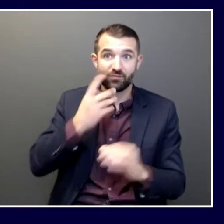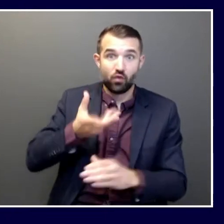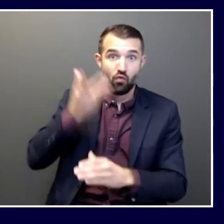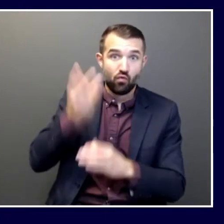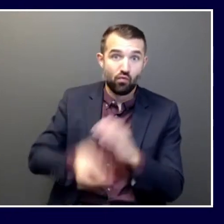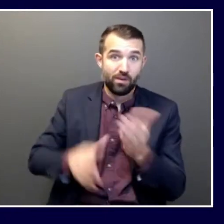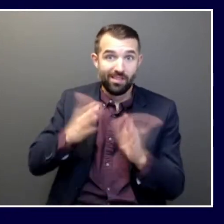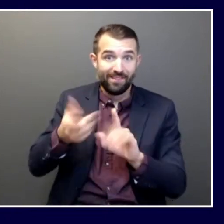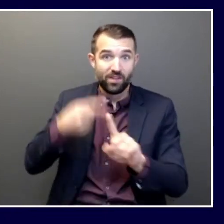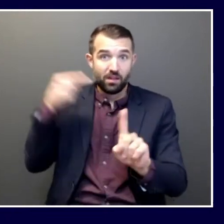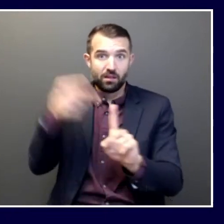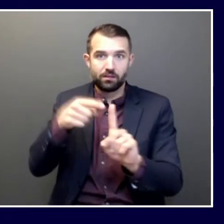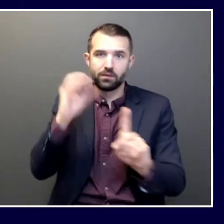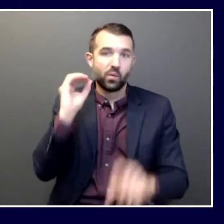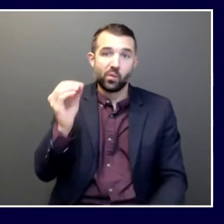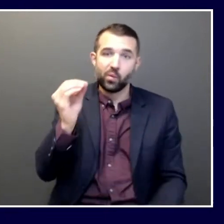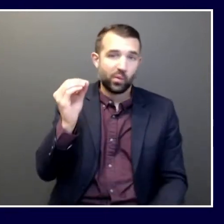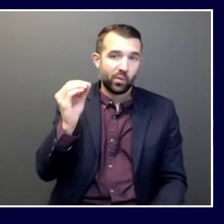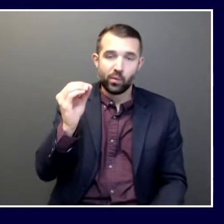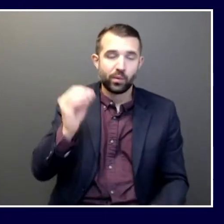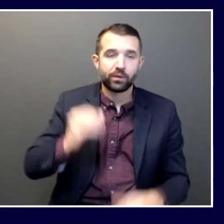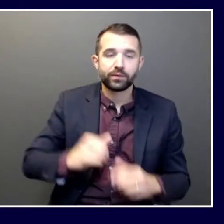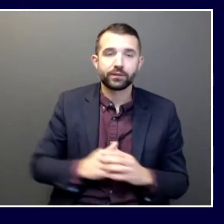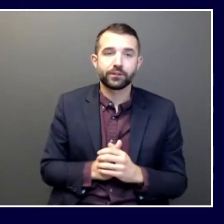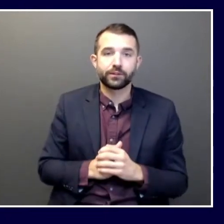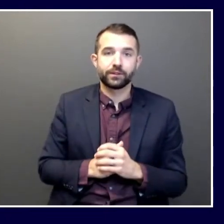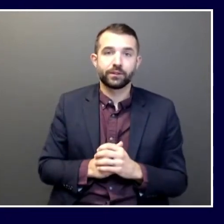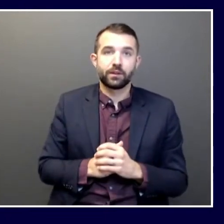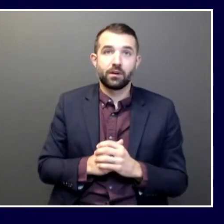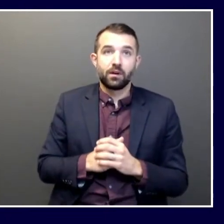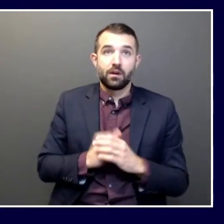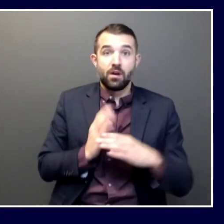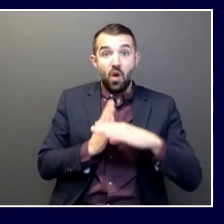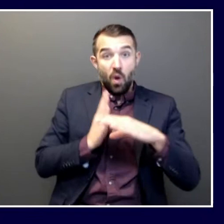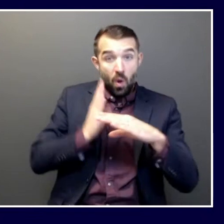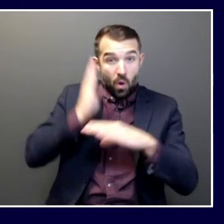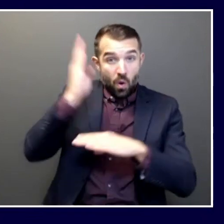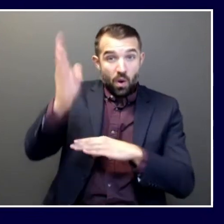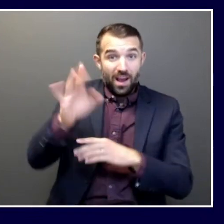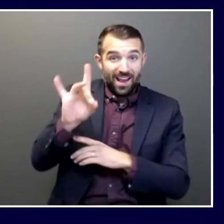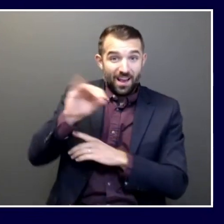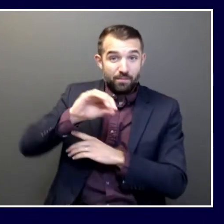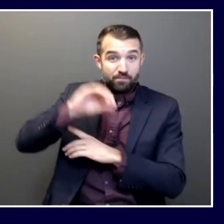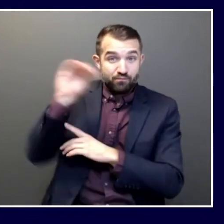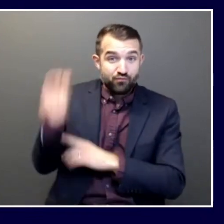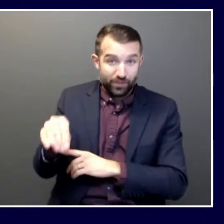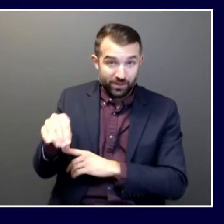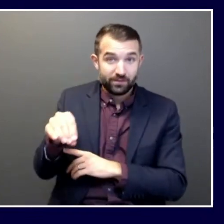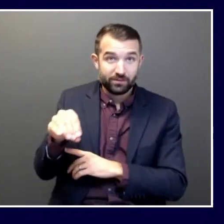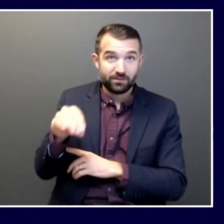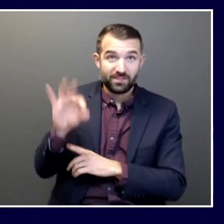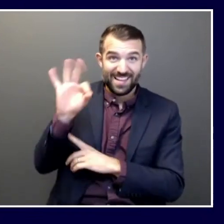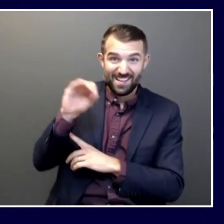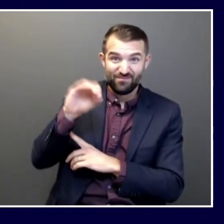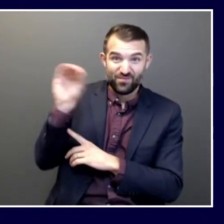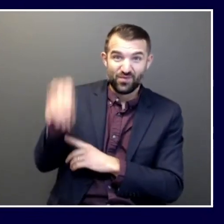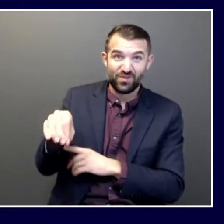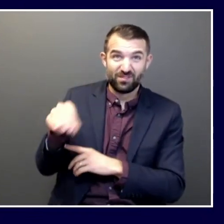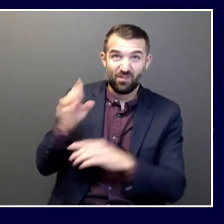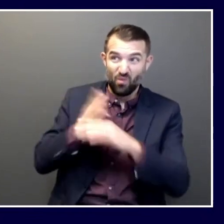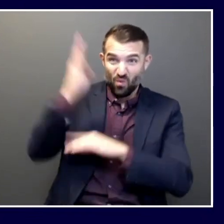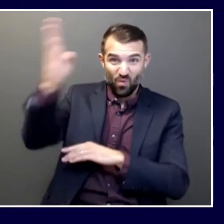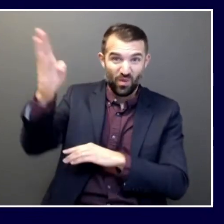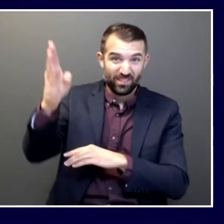over 90% of them made a full recovery in a matter of days. Now, there were no cases